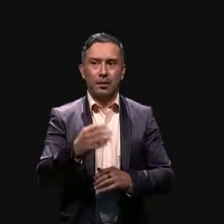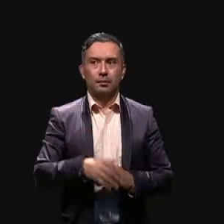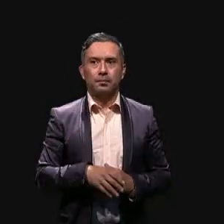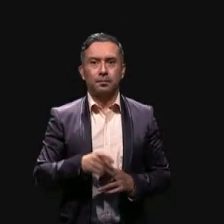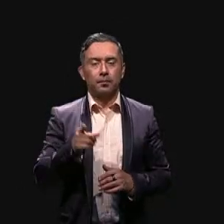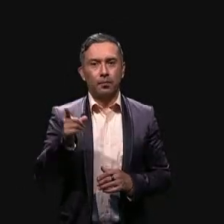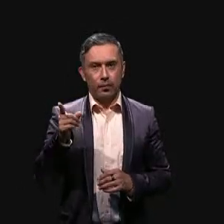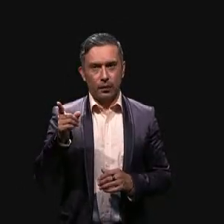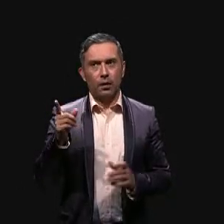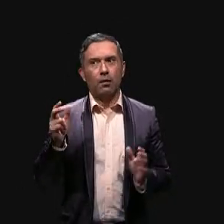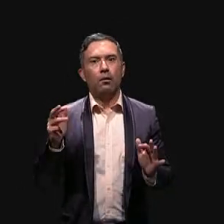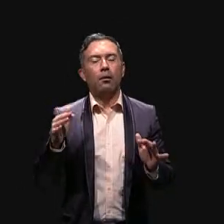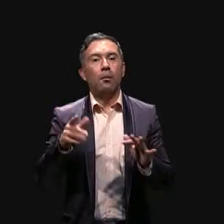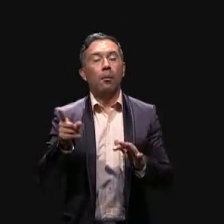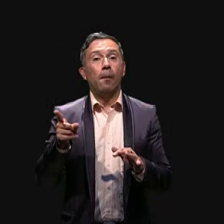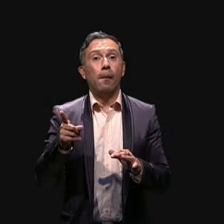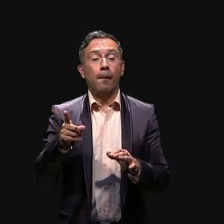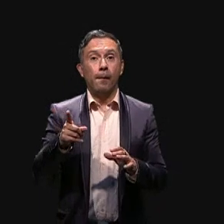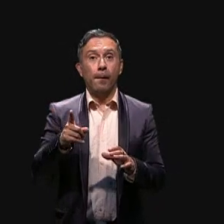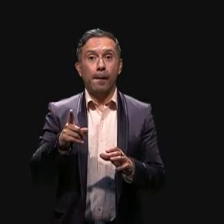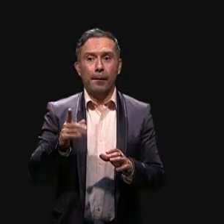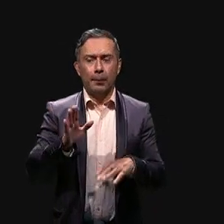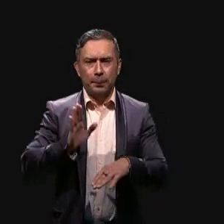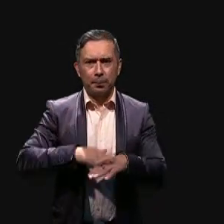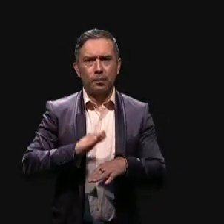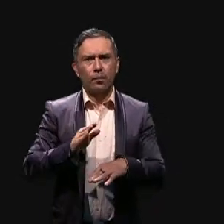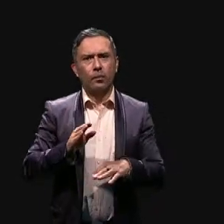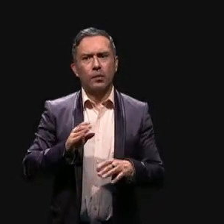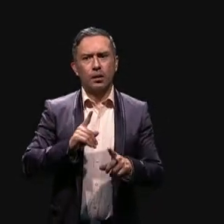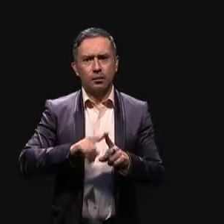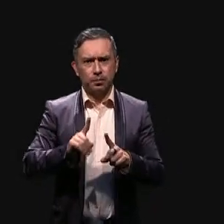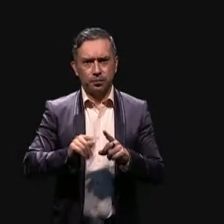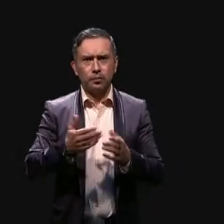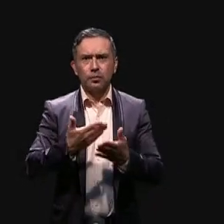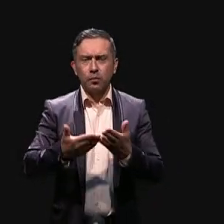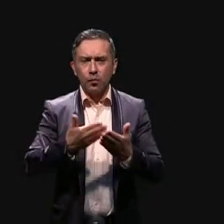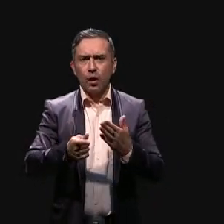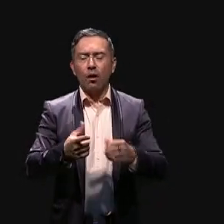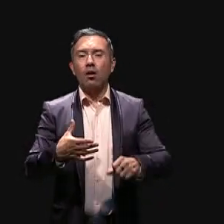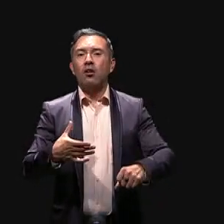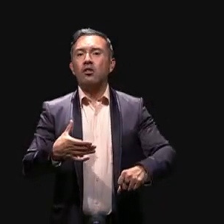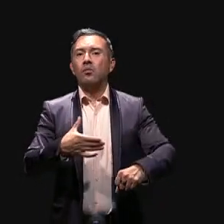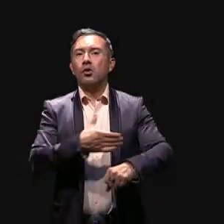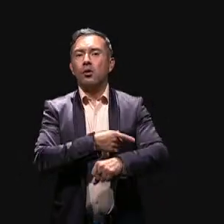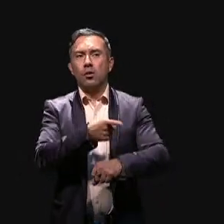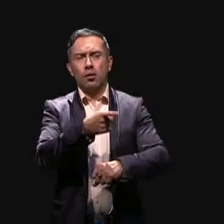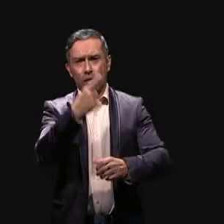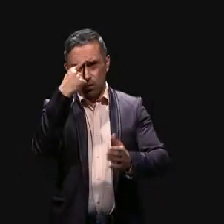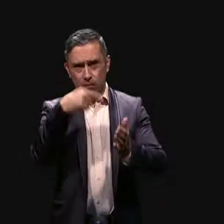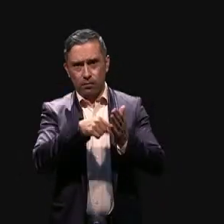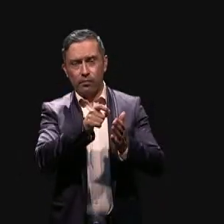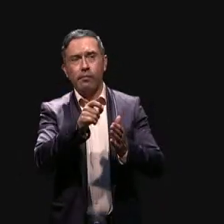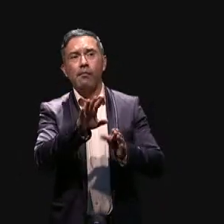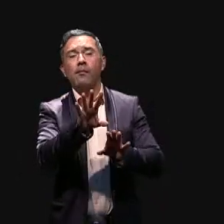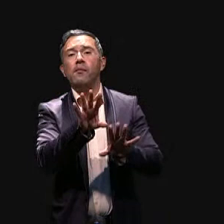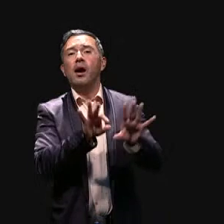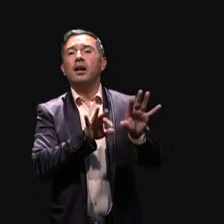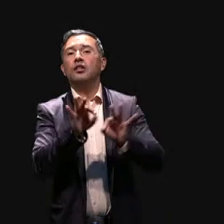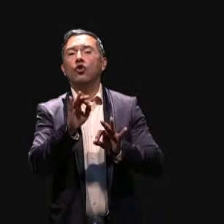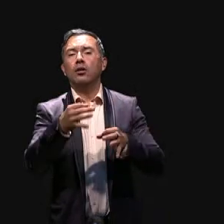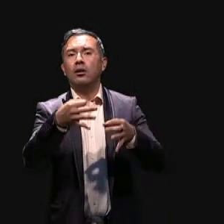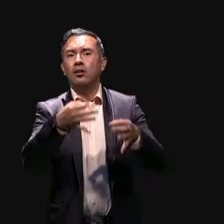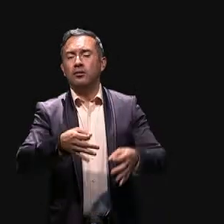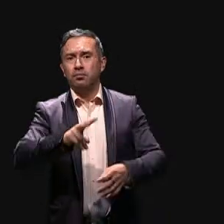level individuals that don't believe in a free and fair election, that we will lose that